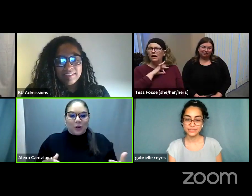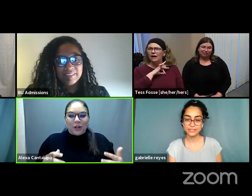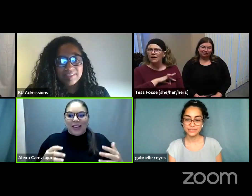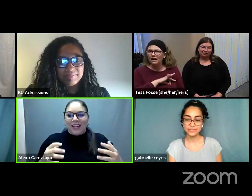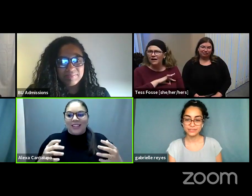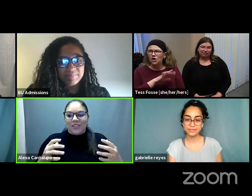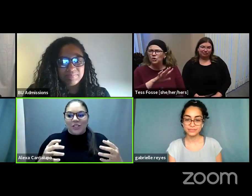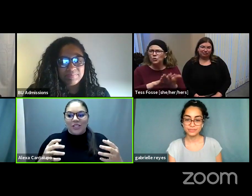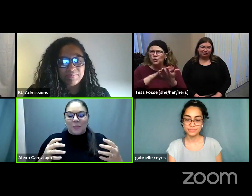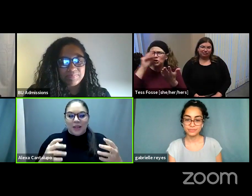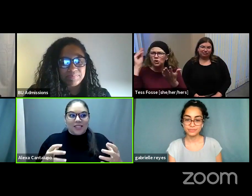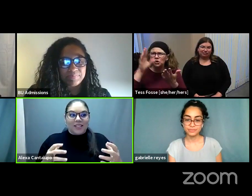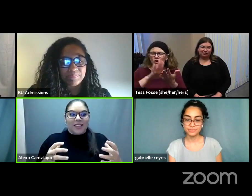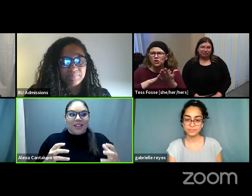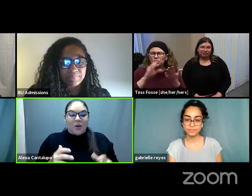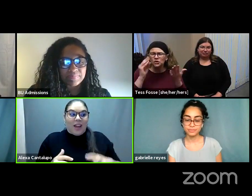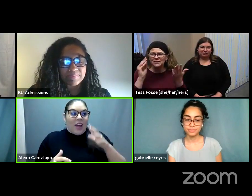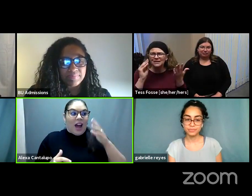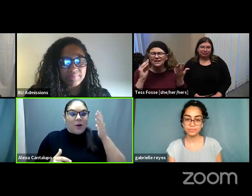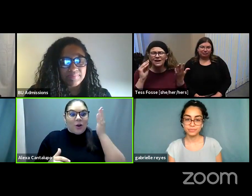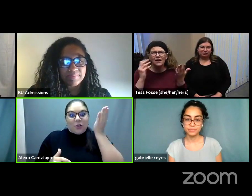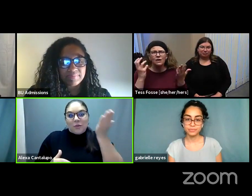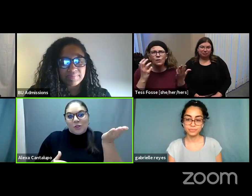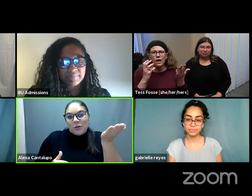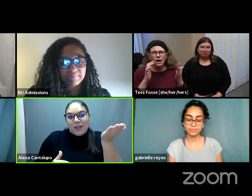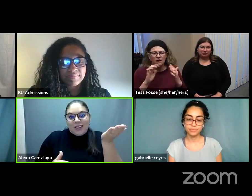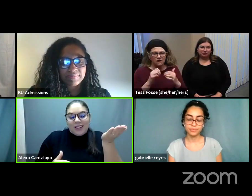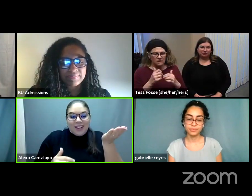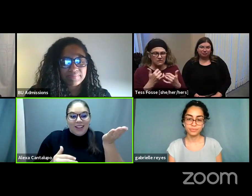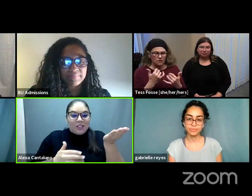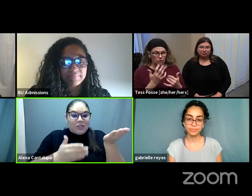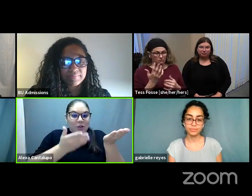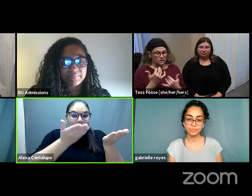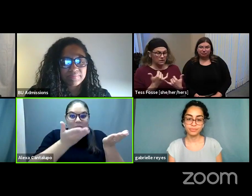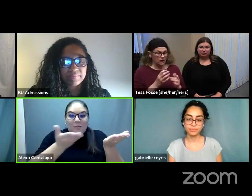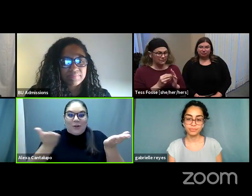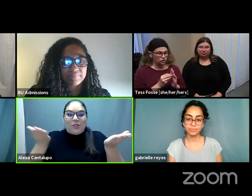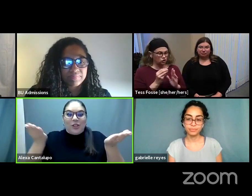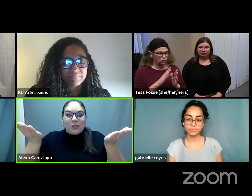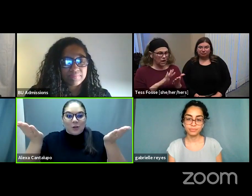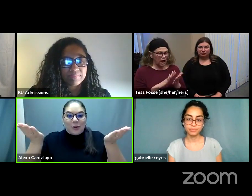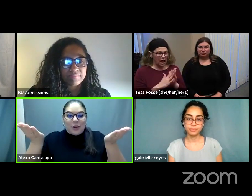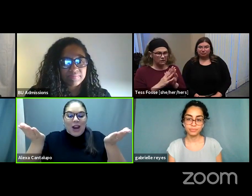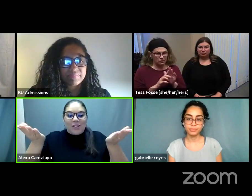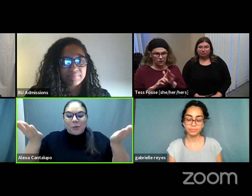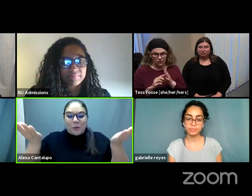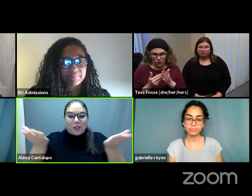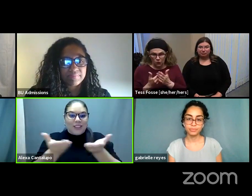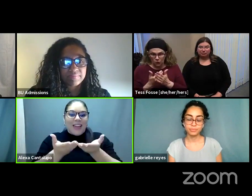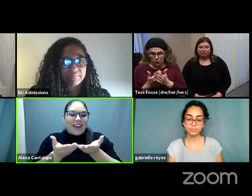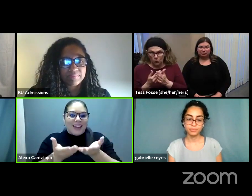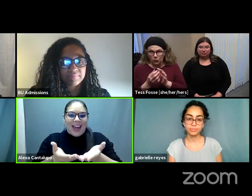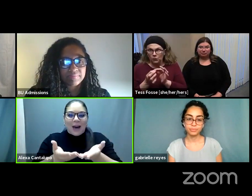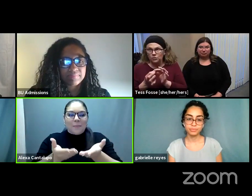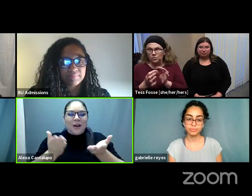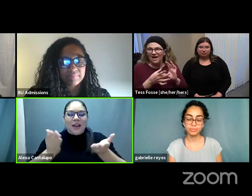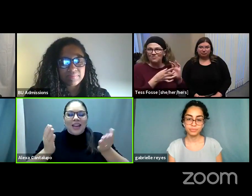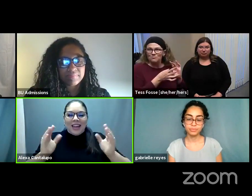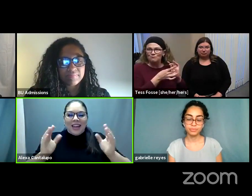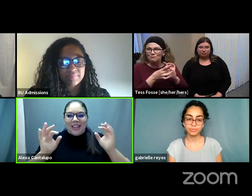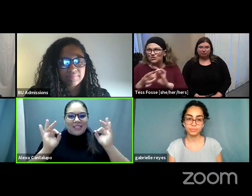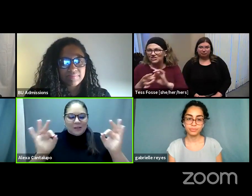are learning just basically, okay, how do I go from a student to an emerging interpreter, and just bridging that